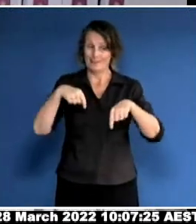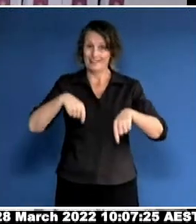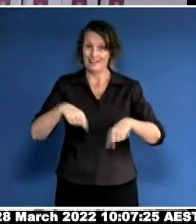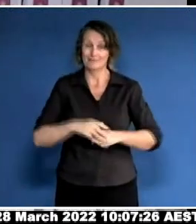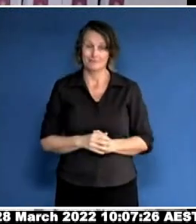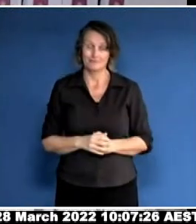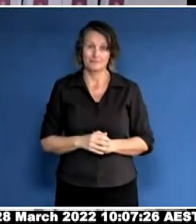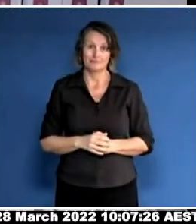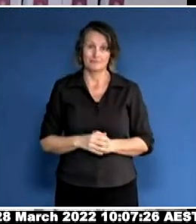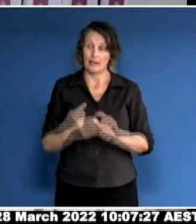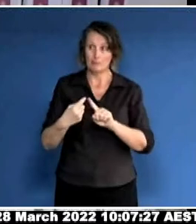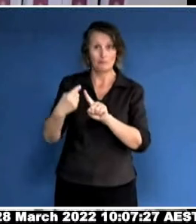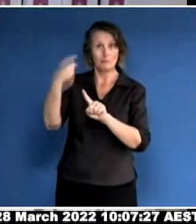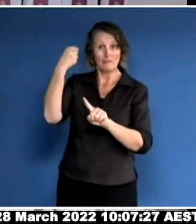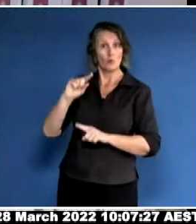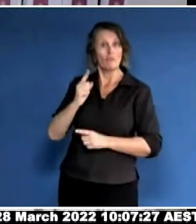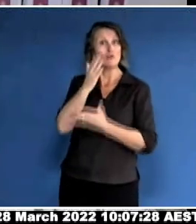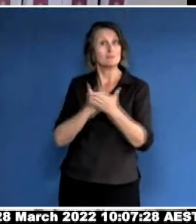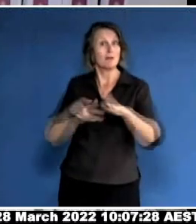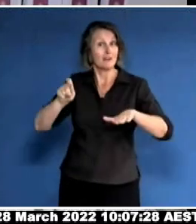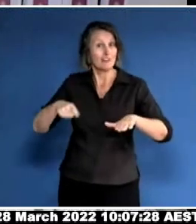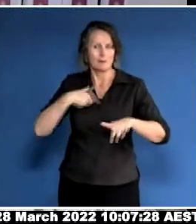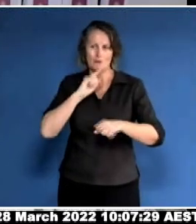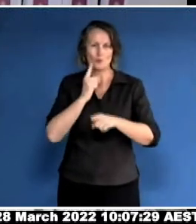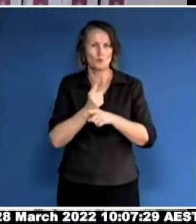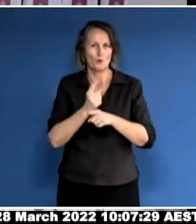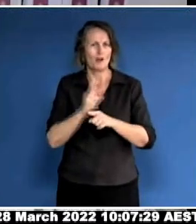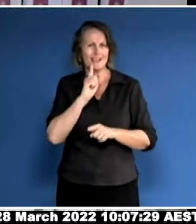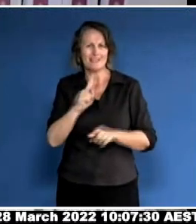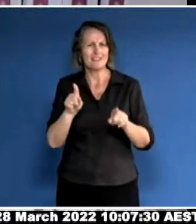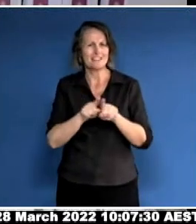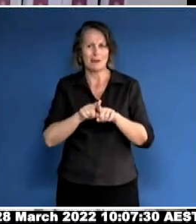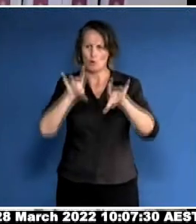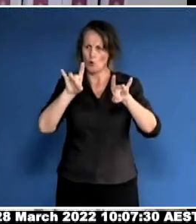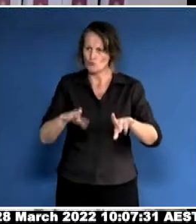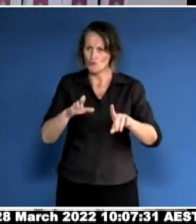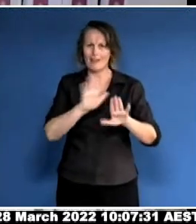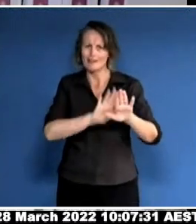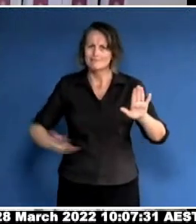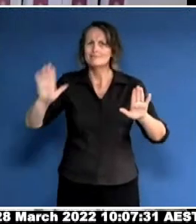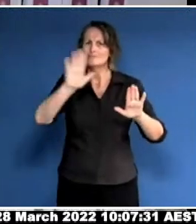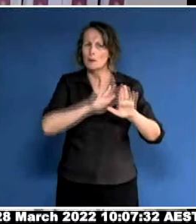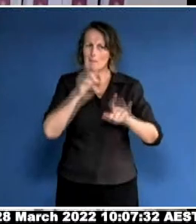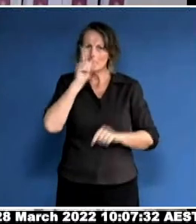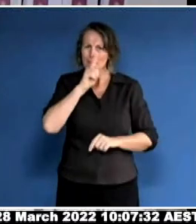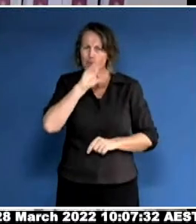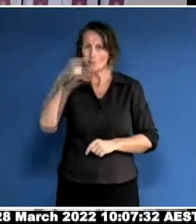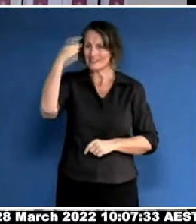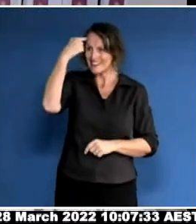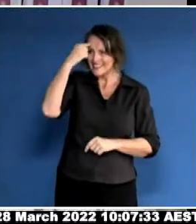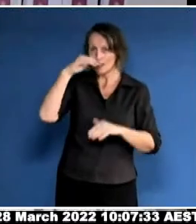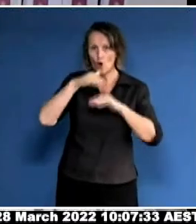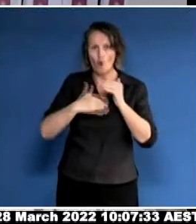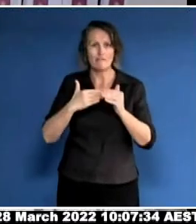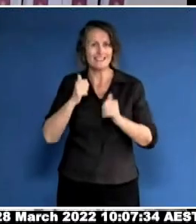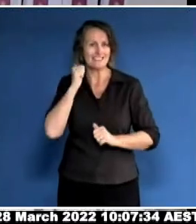Hearing 17, I said this: just as the Australian community must confront and address the reality of domestic, family and sexual